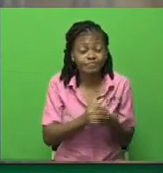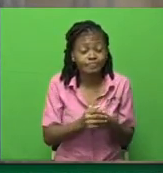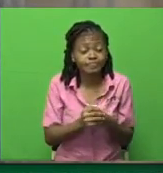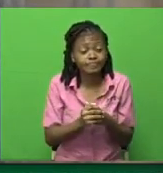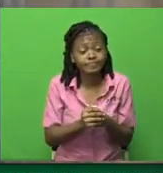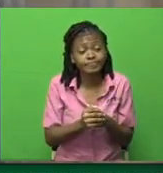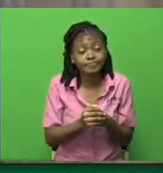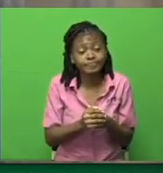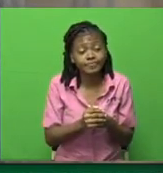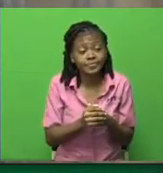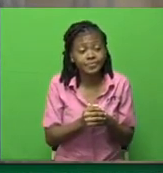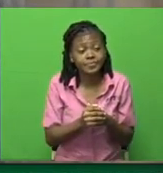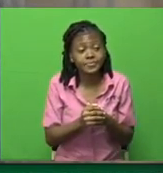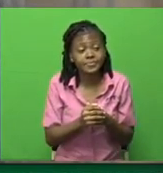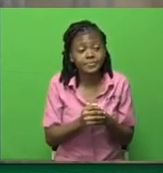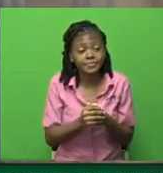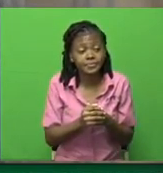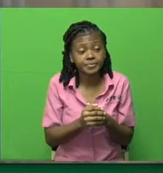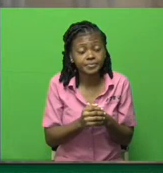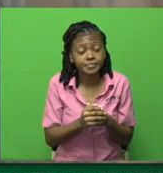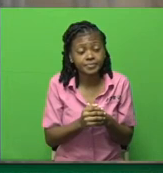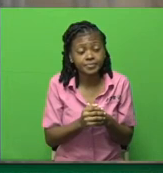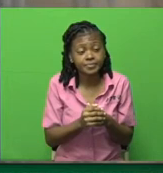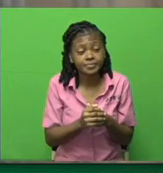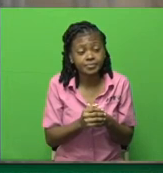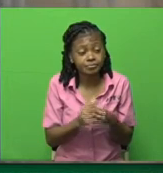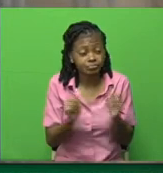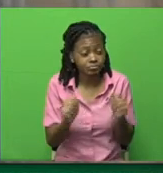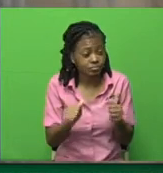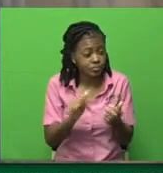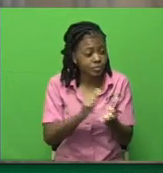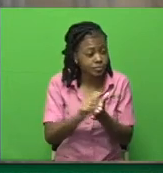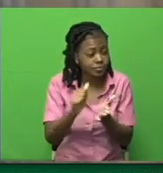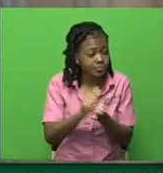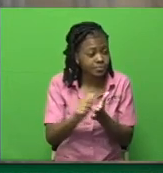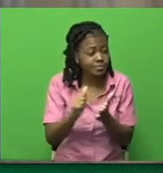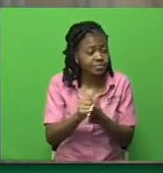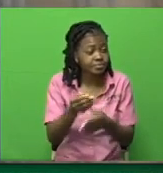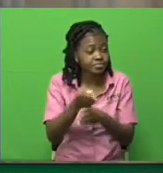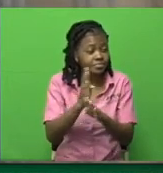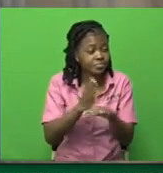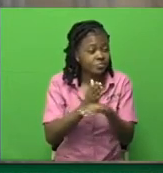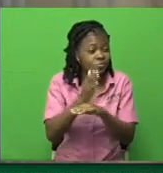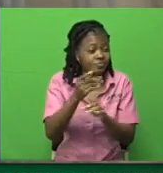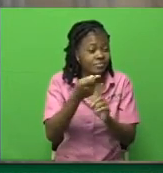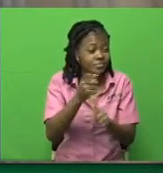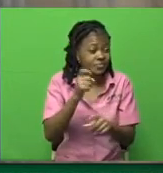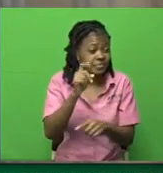now that exchecker account has been overdrawn since 2003. when a minister took office in 2015